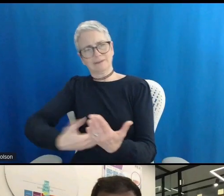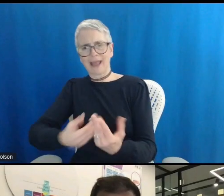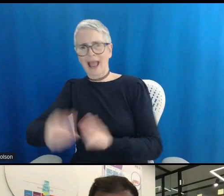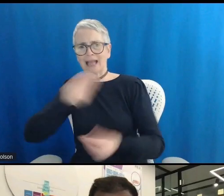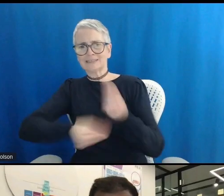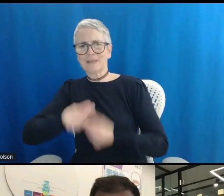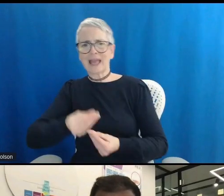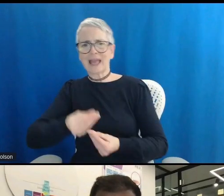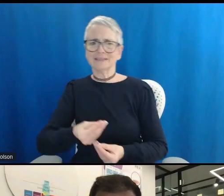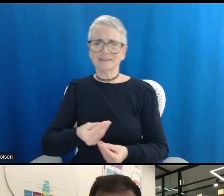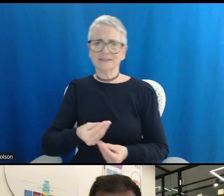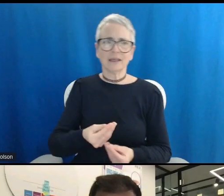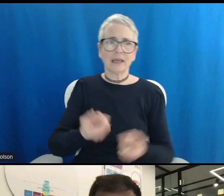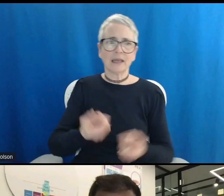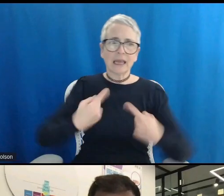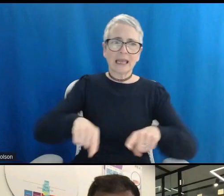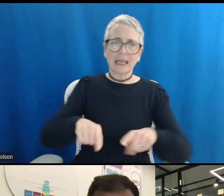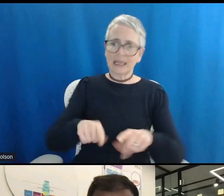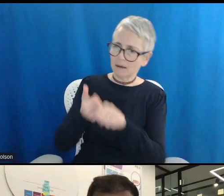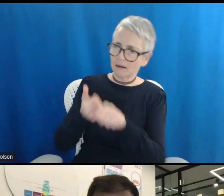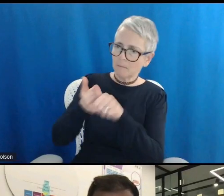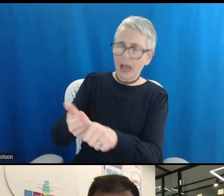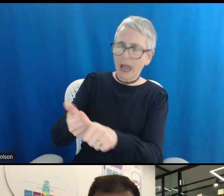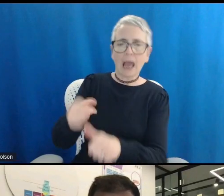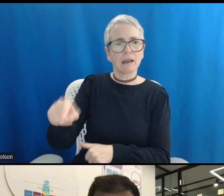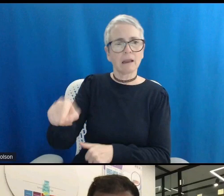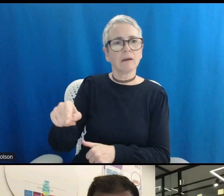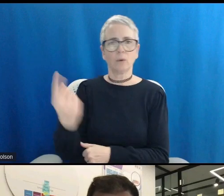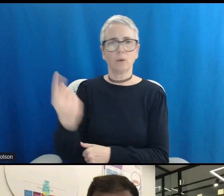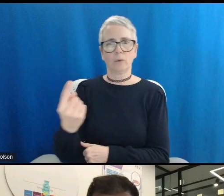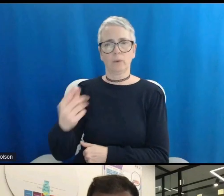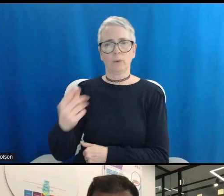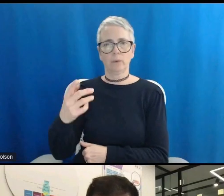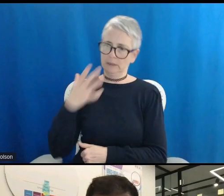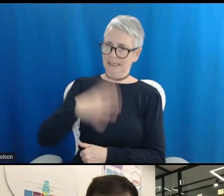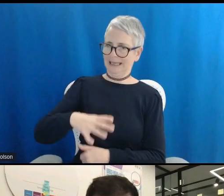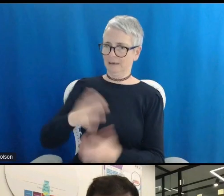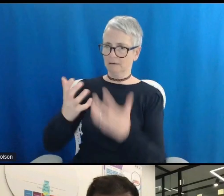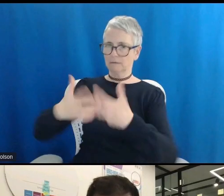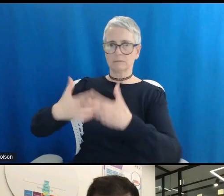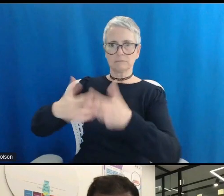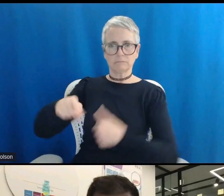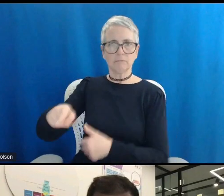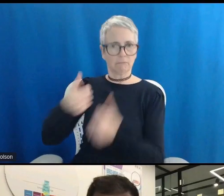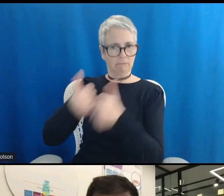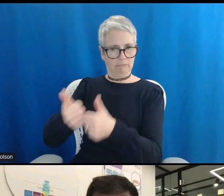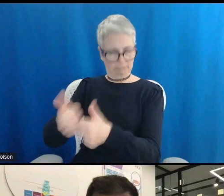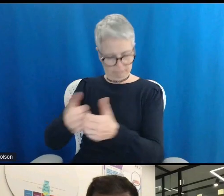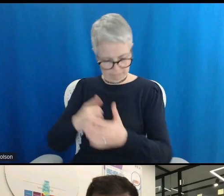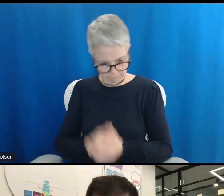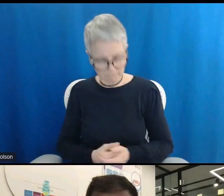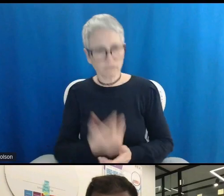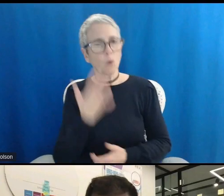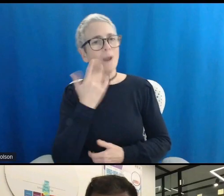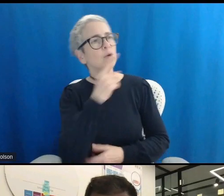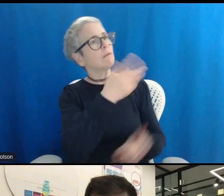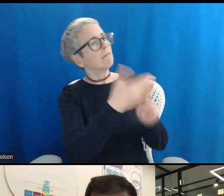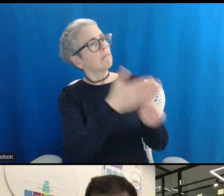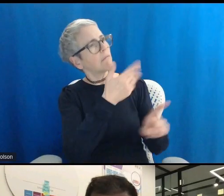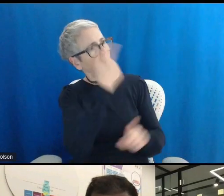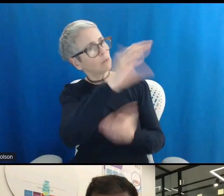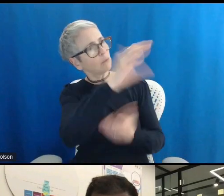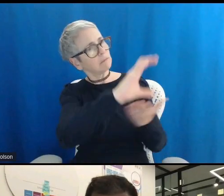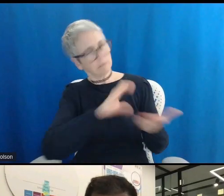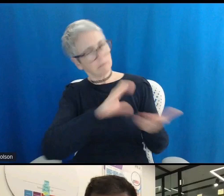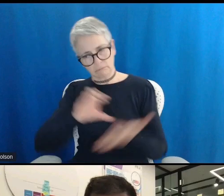back disabled people with assistive technology in low and middle income countries. Brilliant. So near your venture capitalist, I believe, that's a really good investment figure. But when you